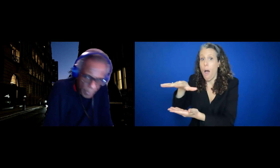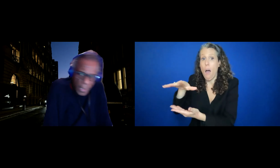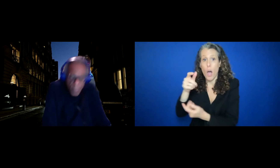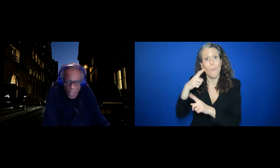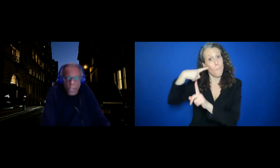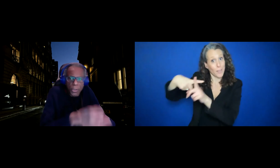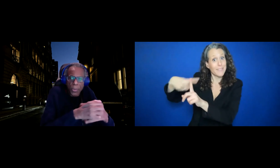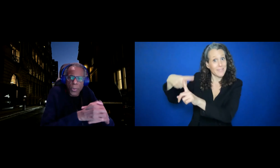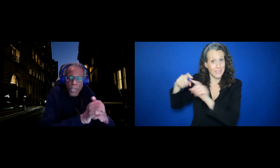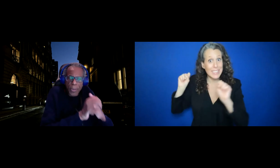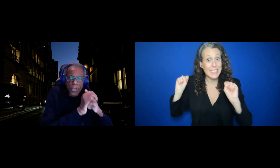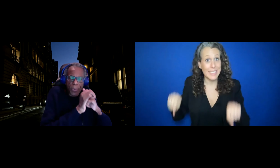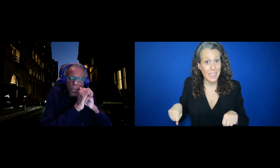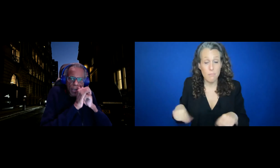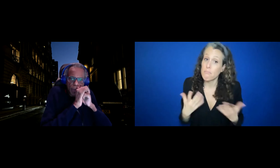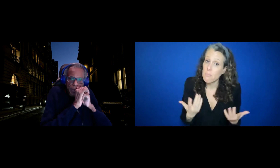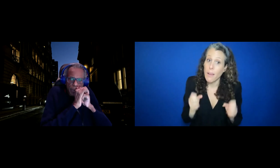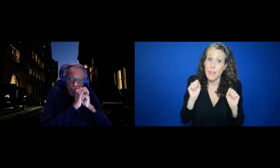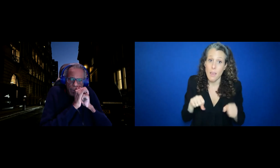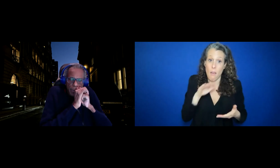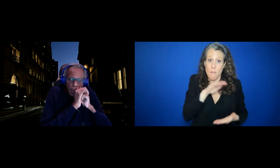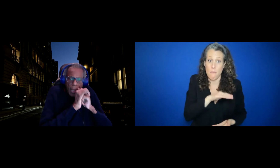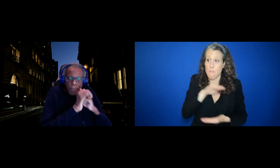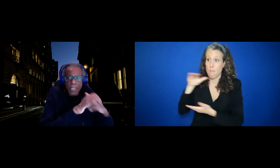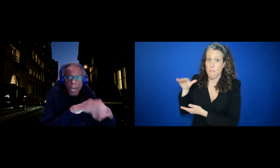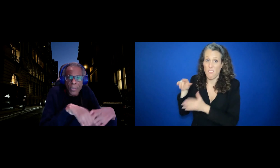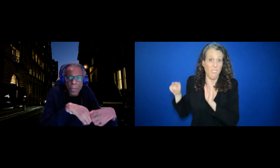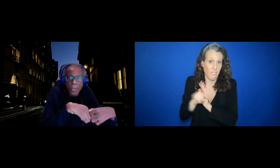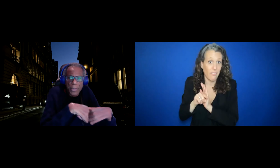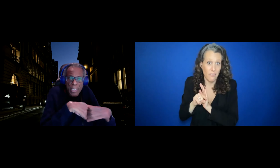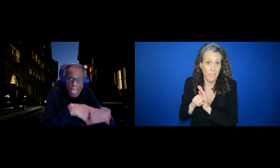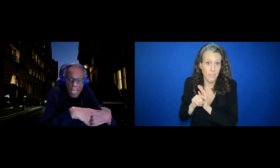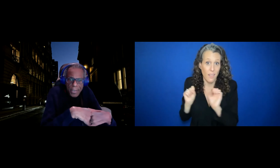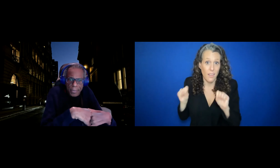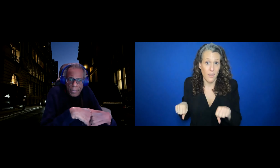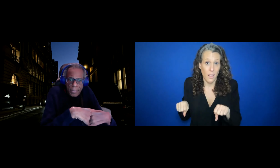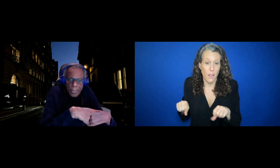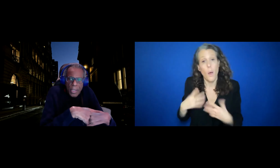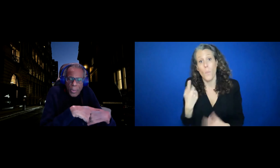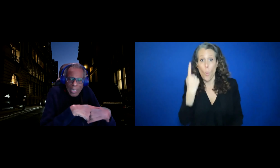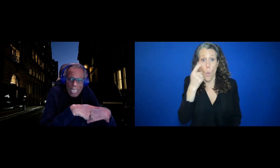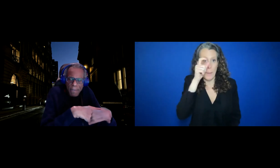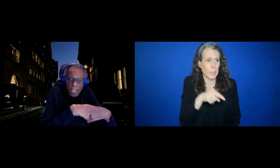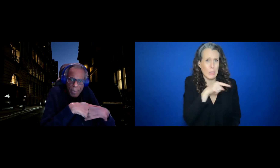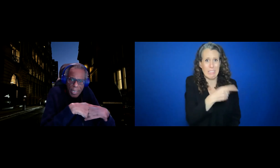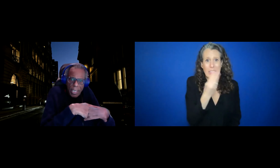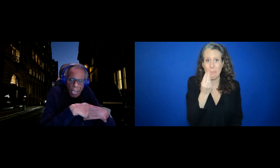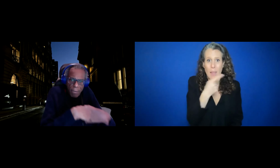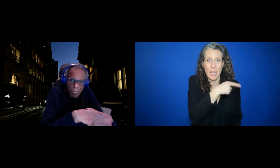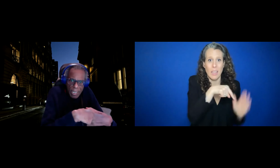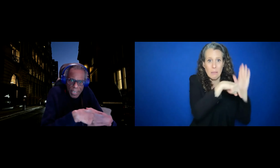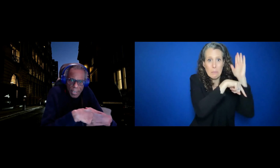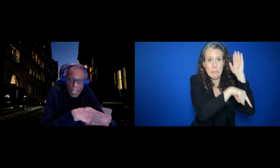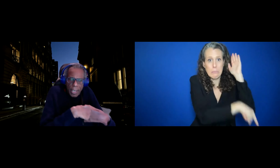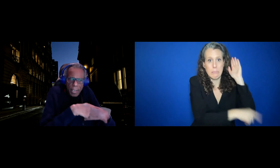and whatever, but it could also be used punitively. For example, somebody who is in debt could be identified as being